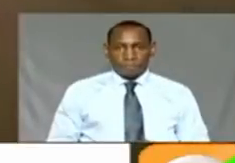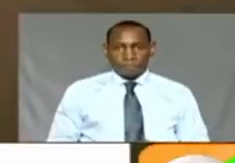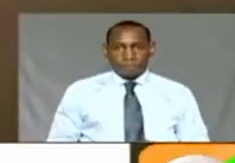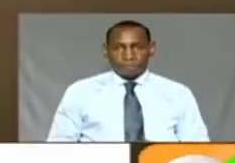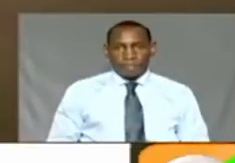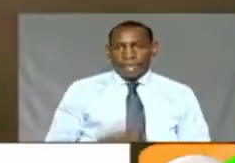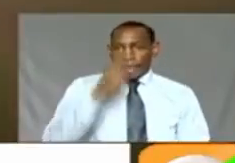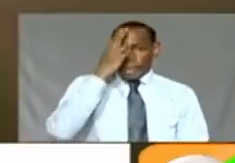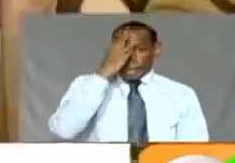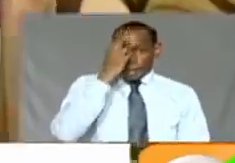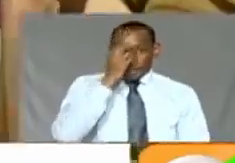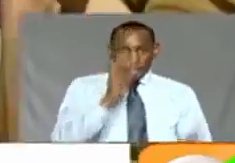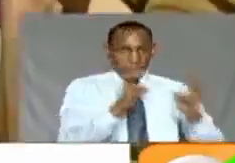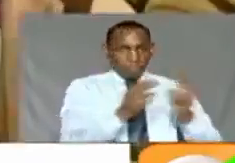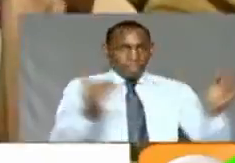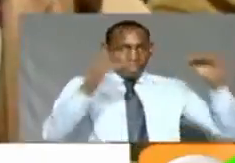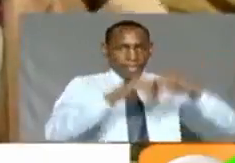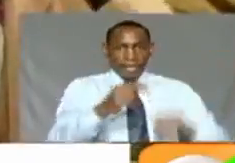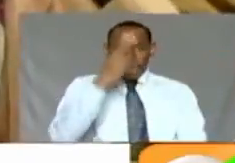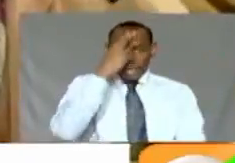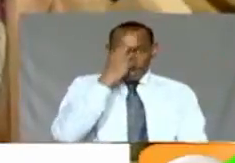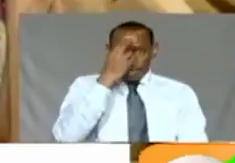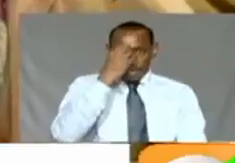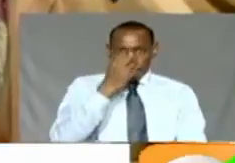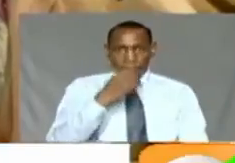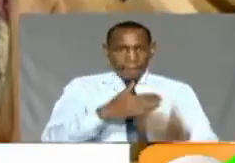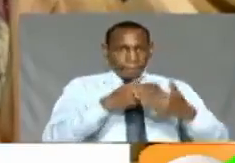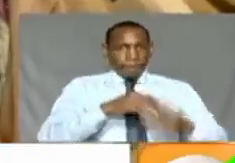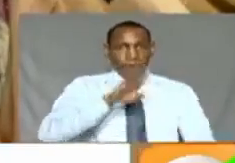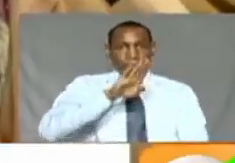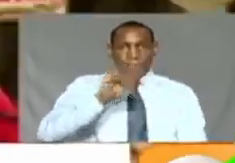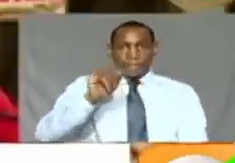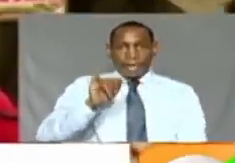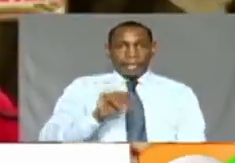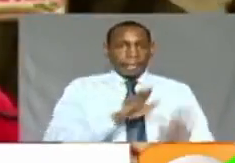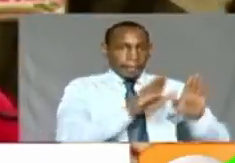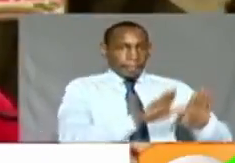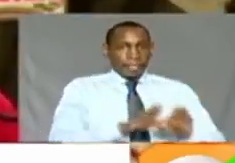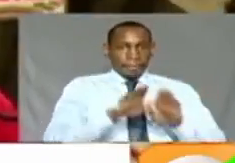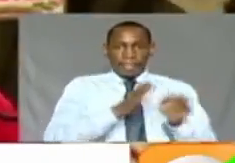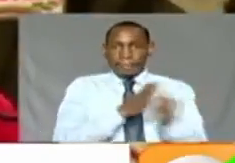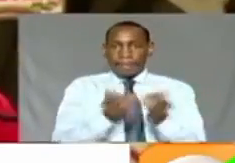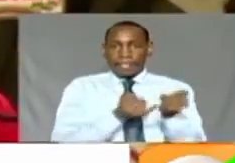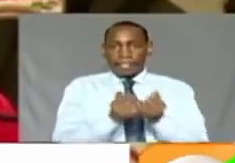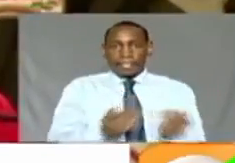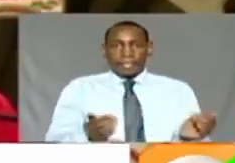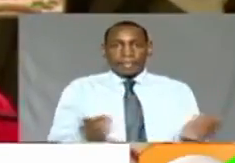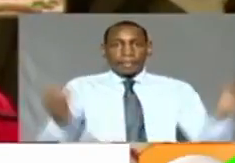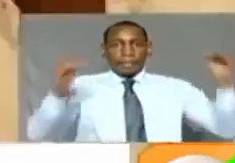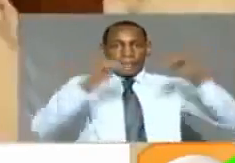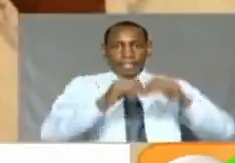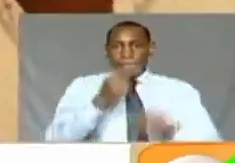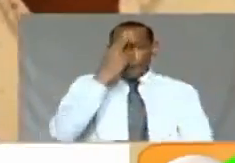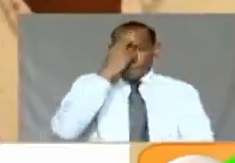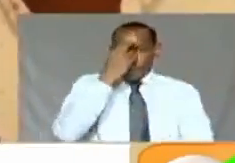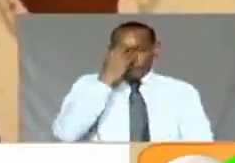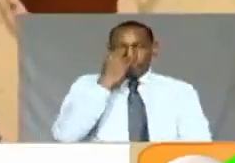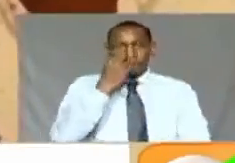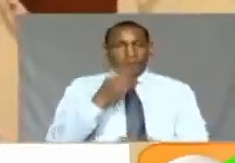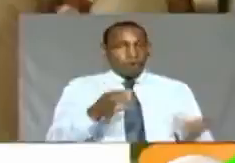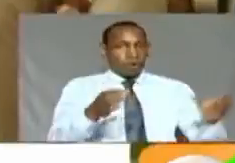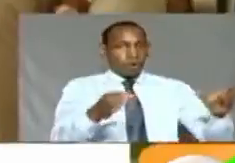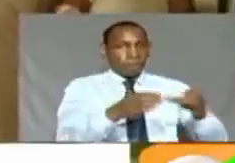The Maa consultative meeting in Narok was a preamble of the BBI rally scheduled for Saturday. The meeting bringing together Maa-speaking communities from